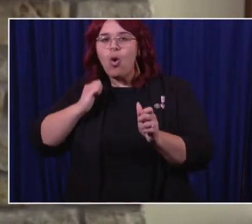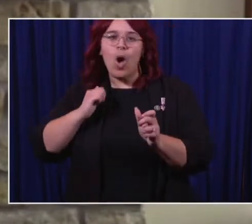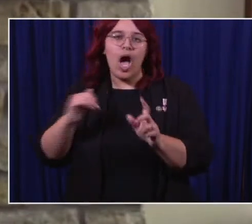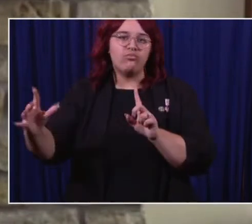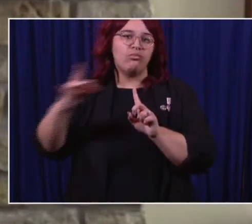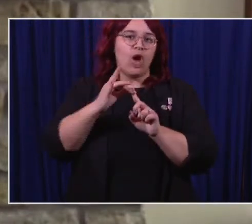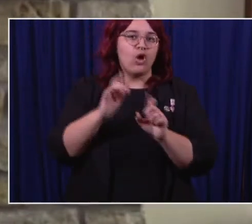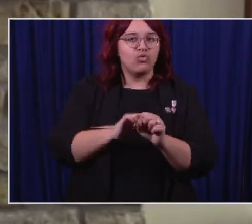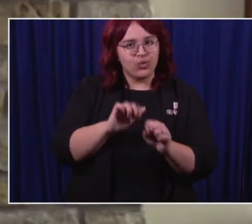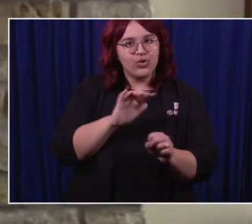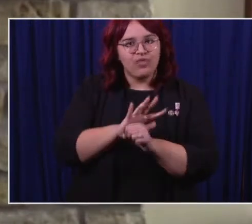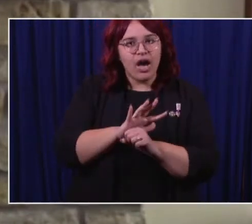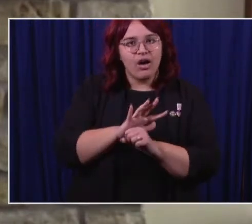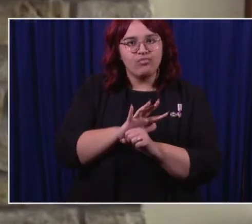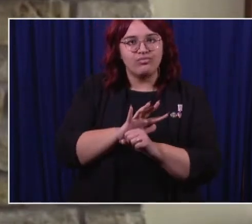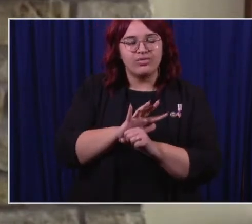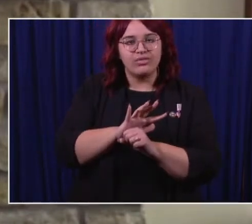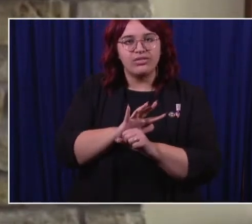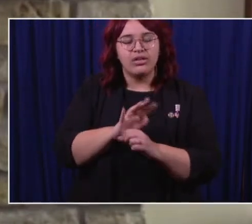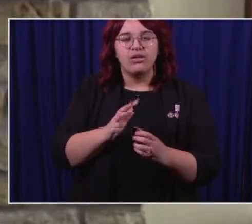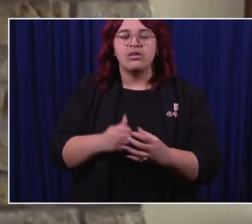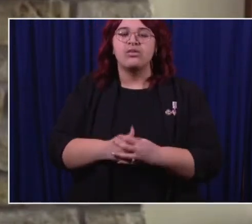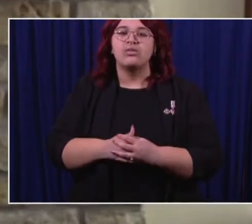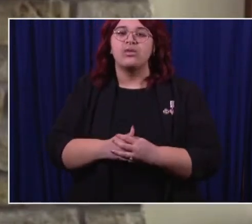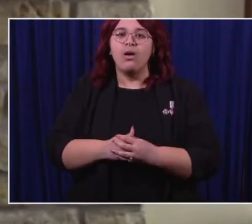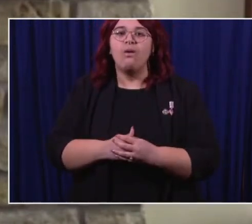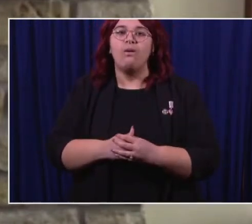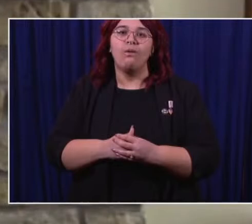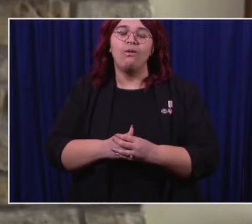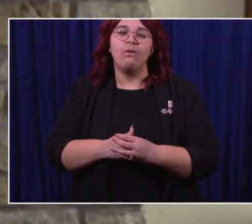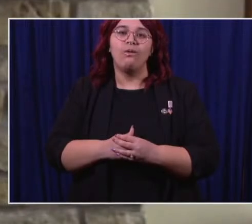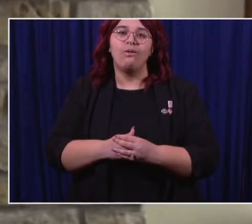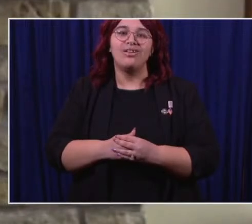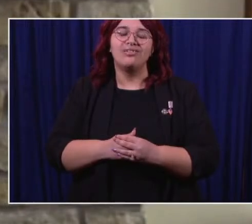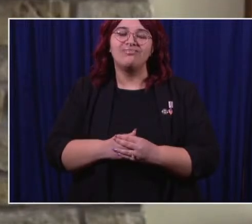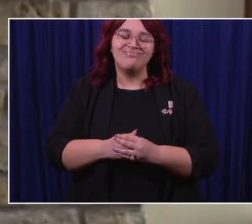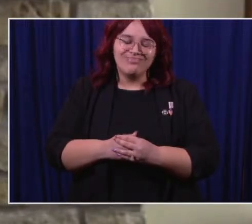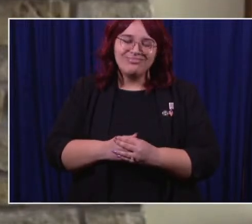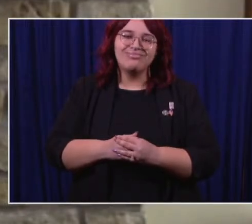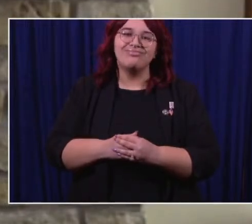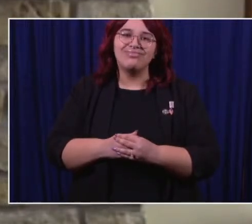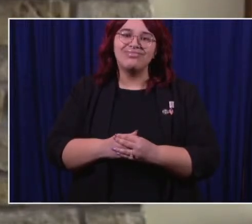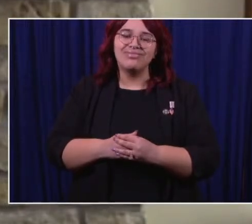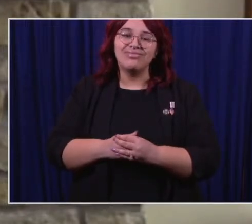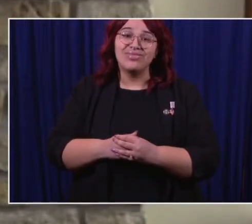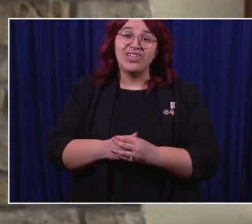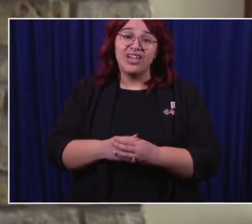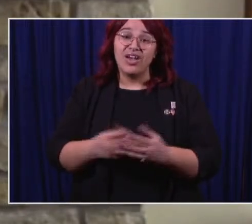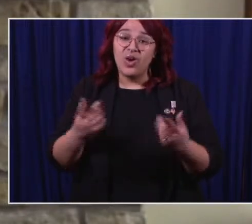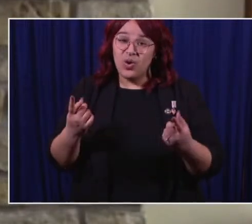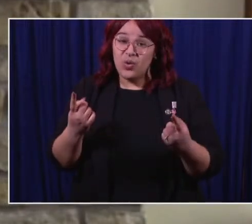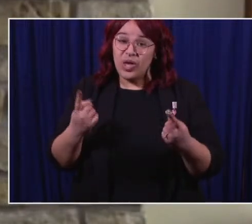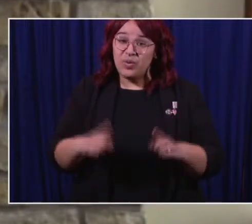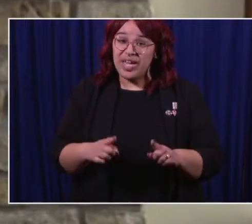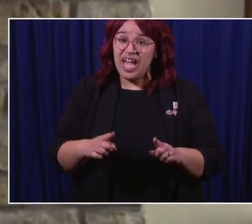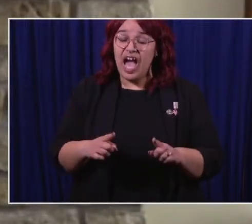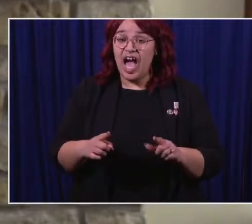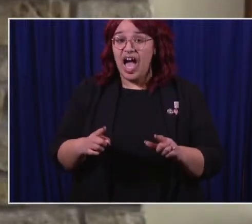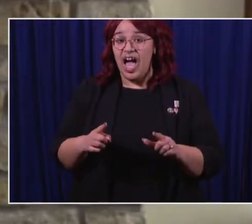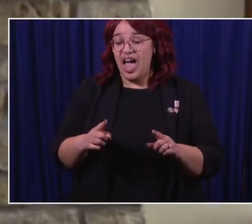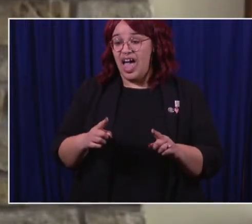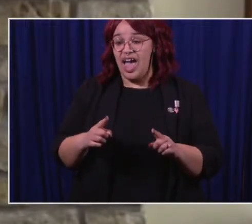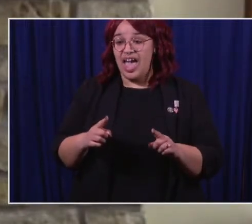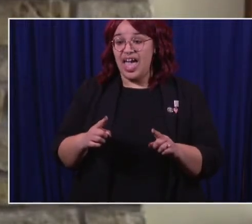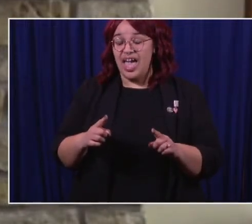know what they do. And, when I said that we would start back school in the fall, this was last